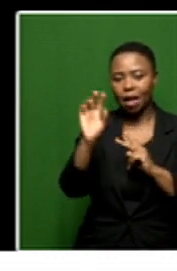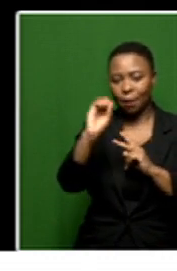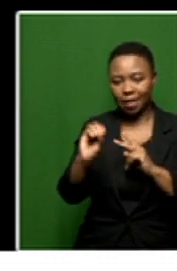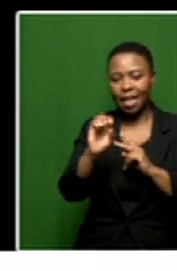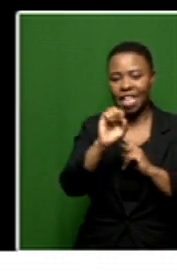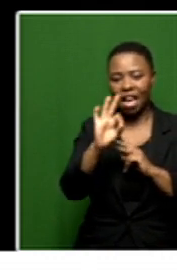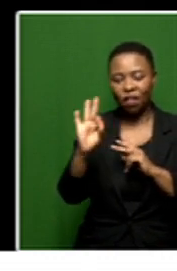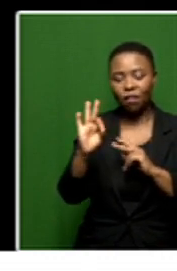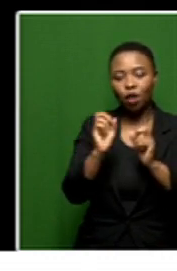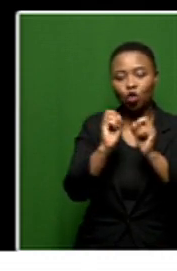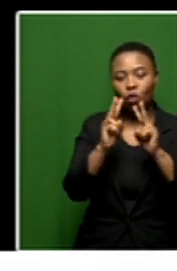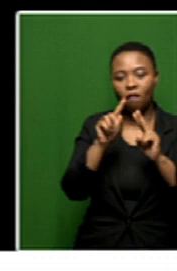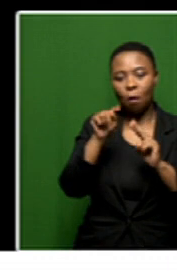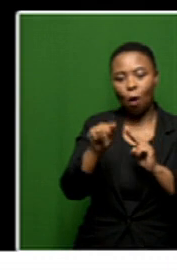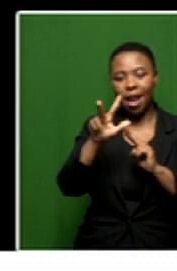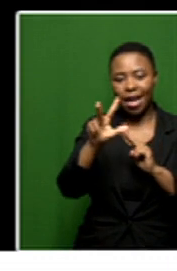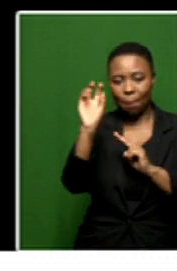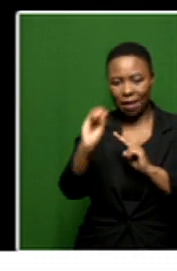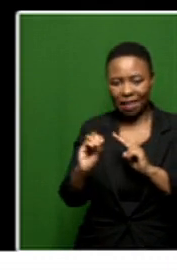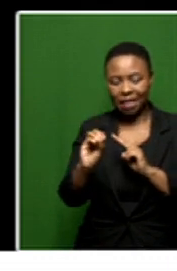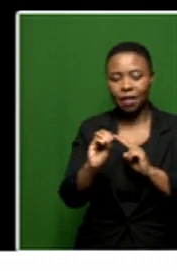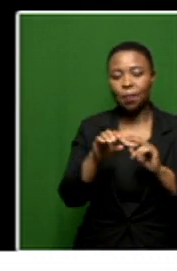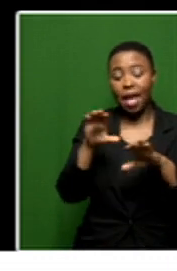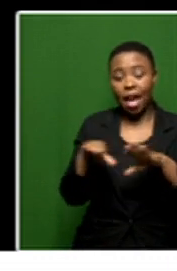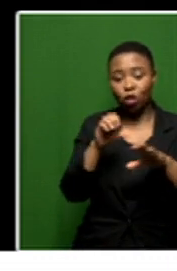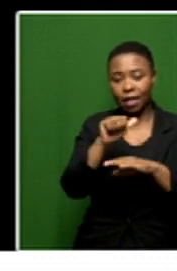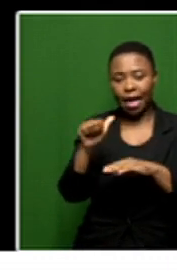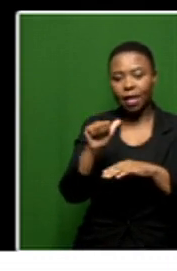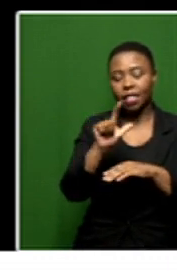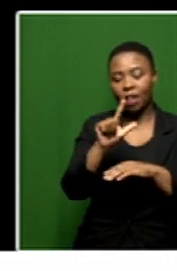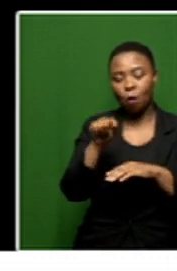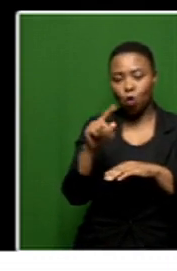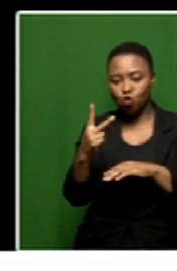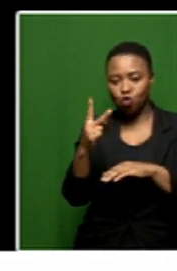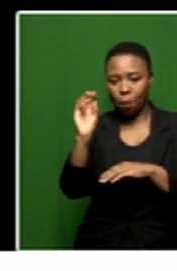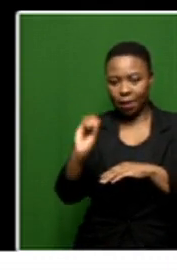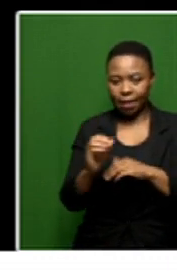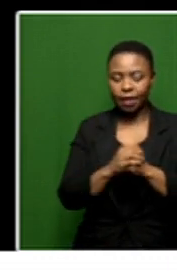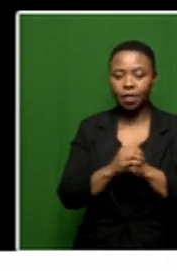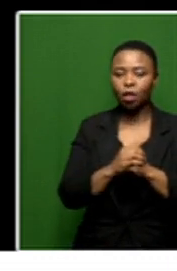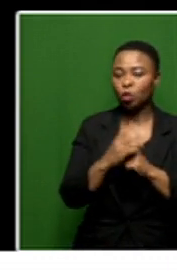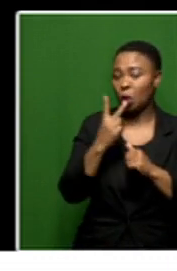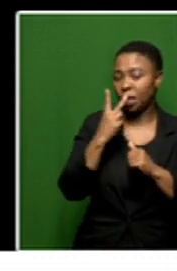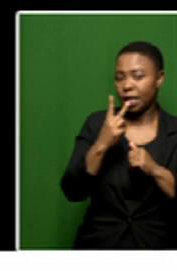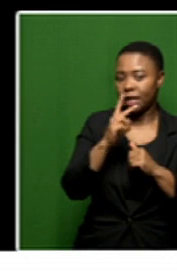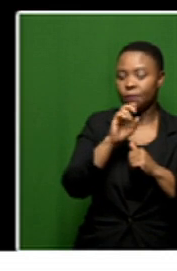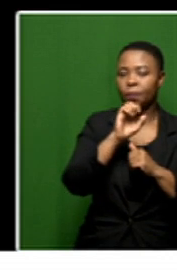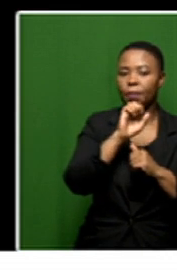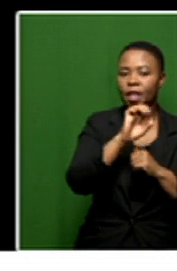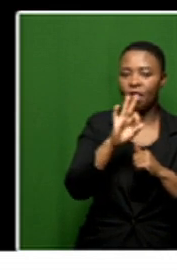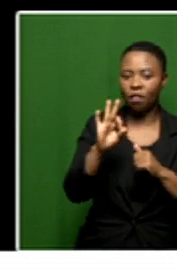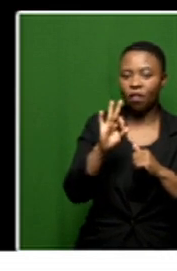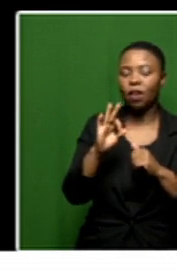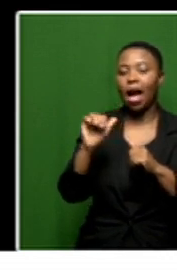The EFF at 12.8%, and the Action SA at 7.2%. So we can argue here that the EFF, Action SA, and other